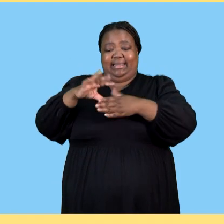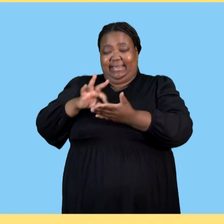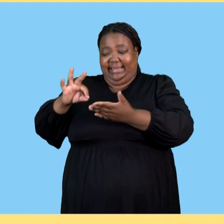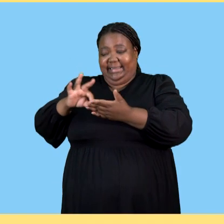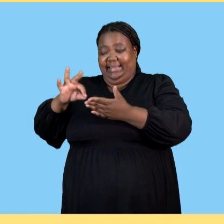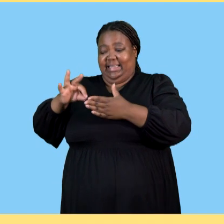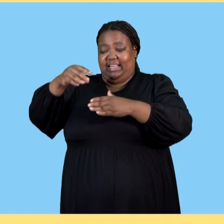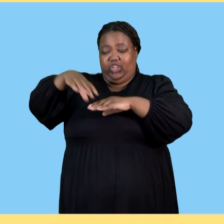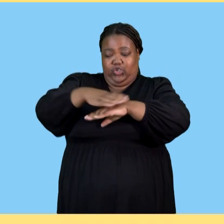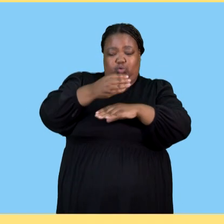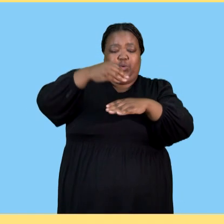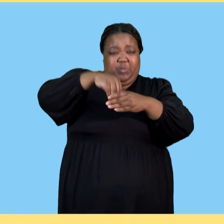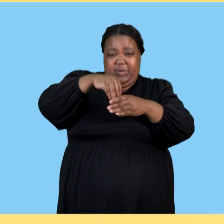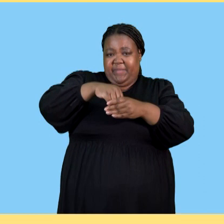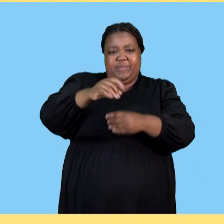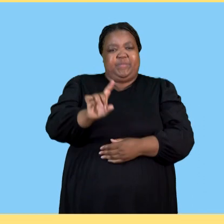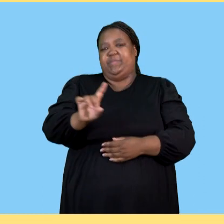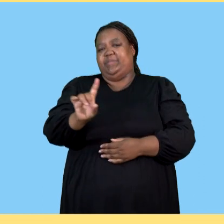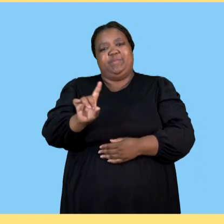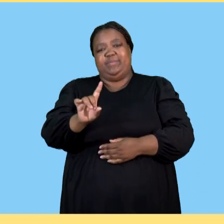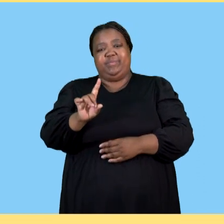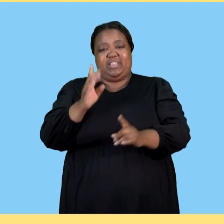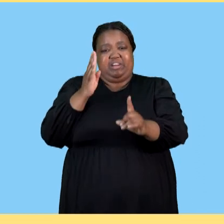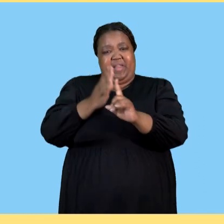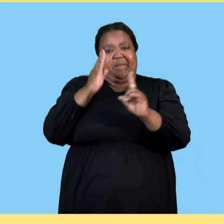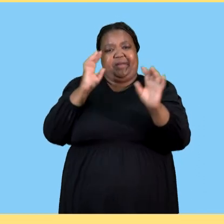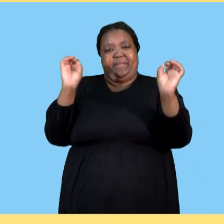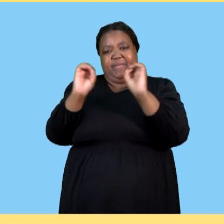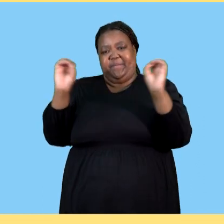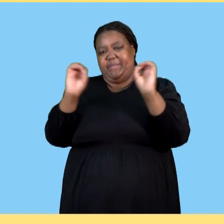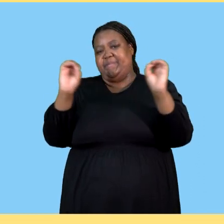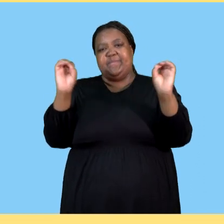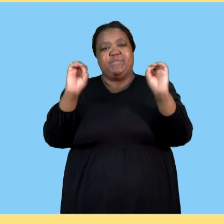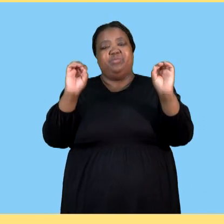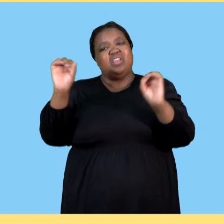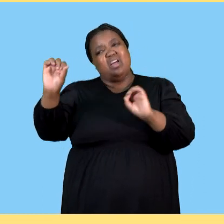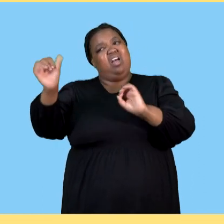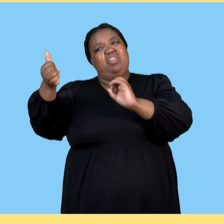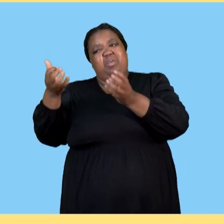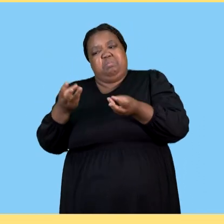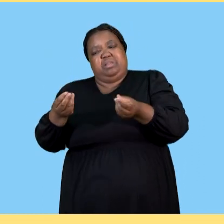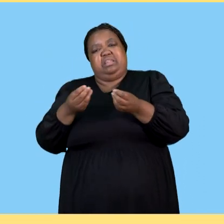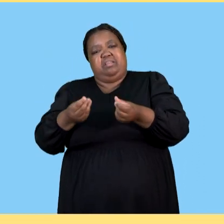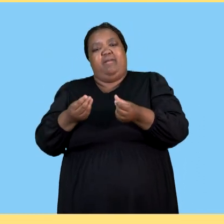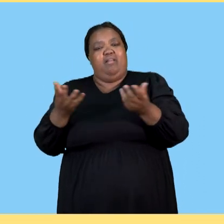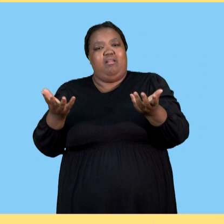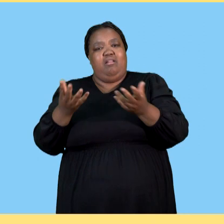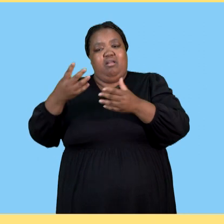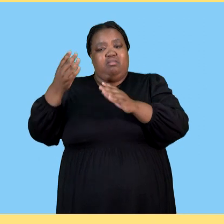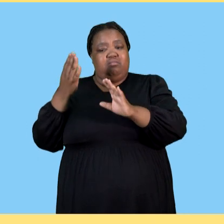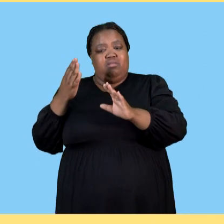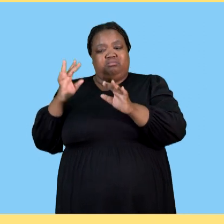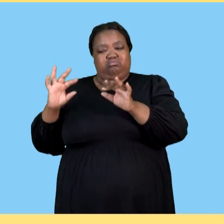the shoe. Are we together? So we call them indirect materials. Any other materials that are